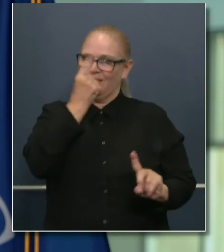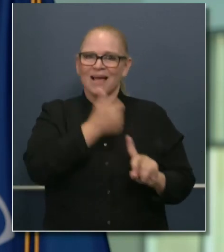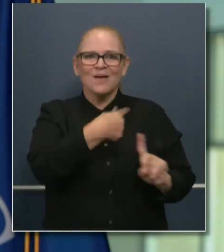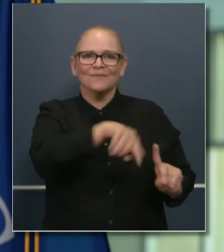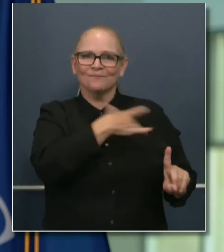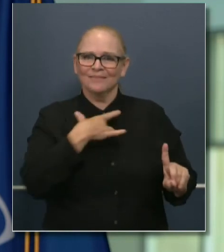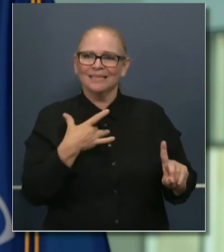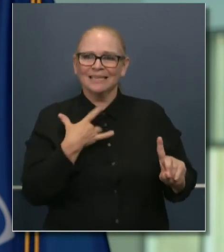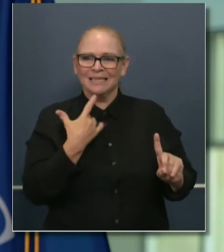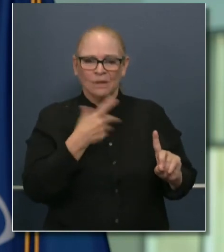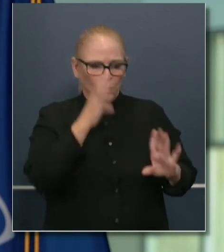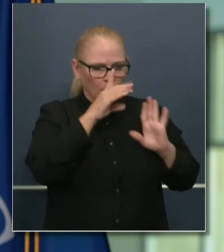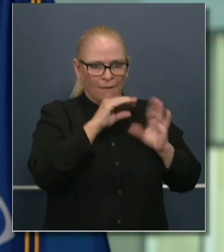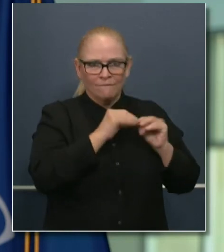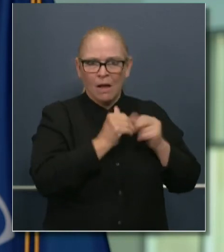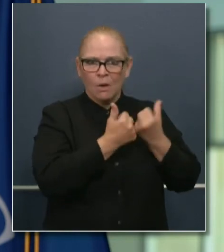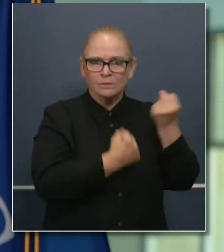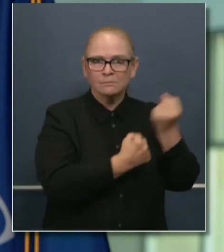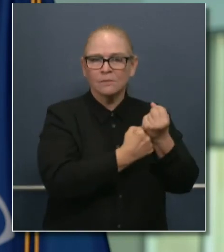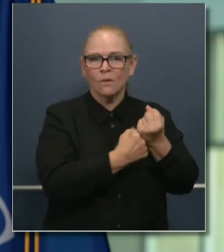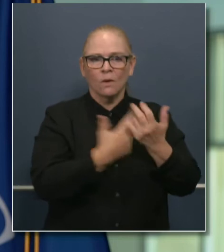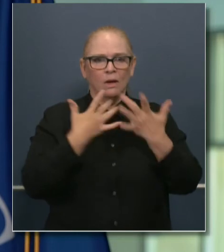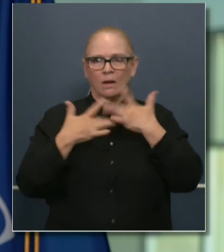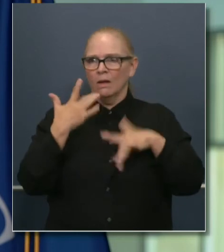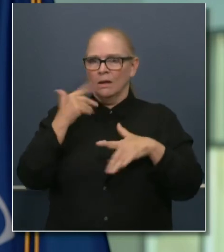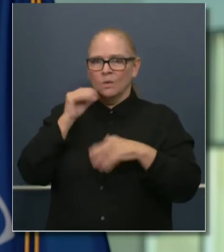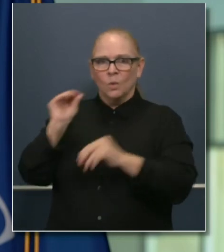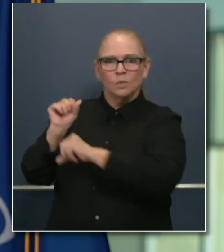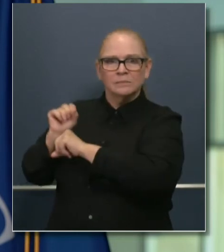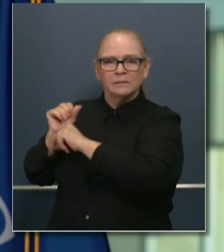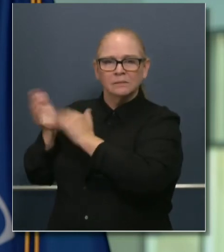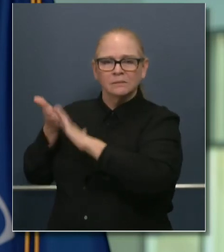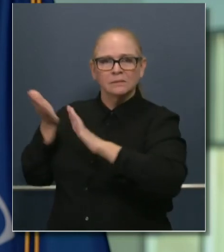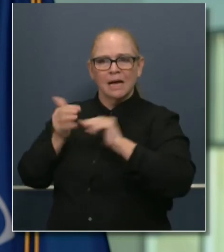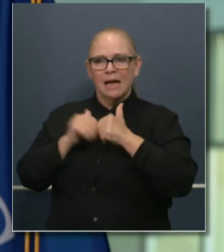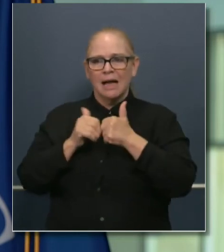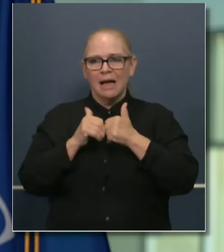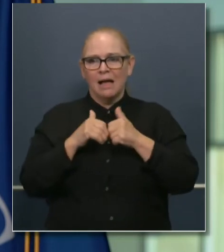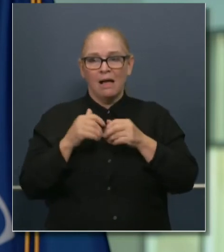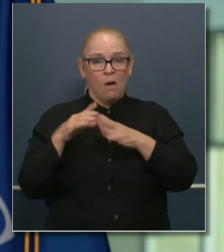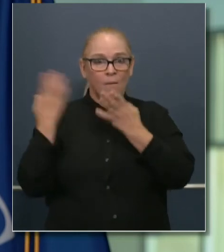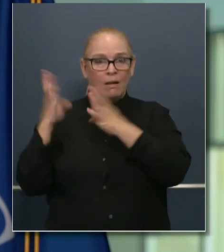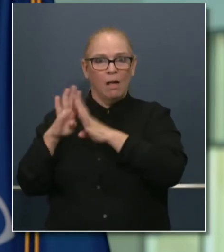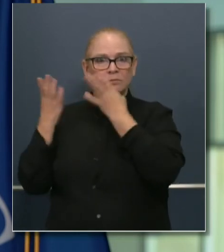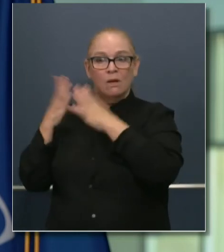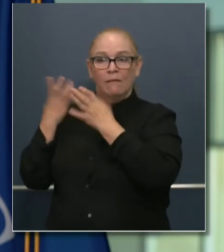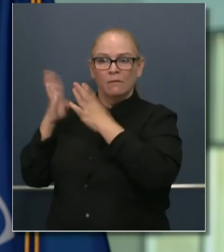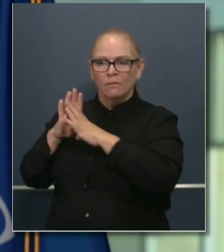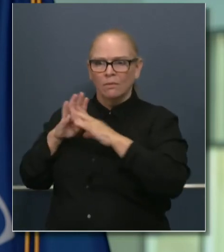families that are literally on the line, and the impact it's having in terms of their dreams and their future and